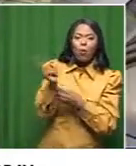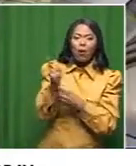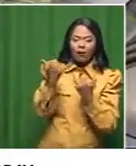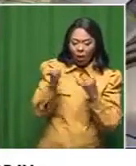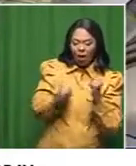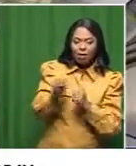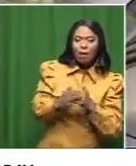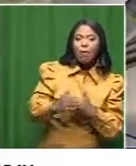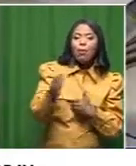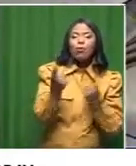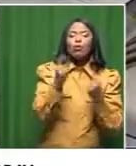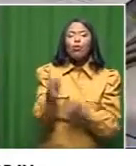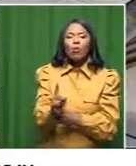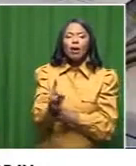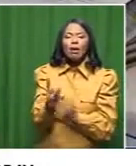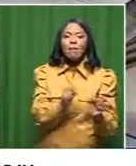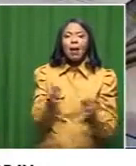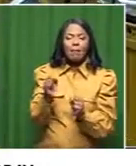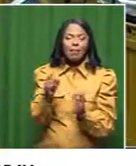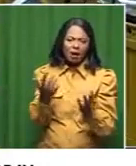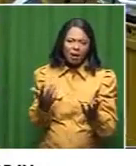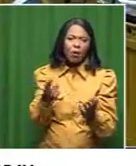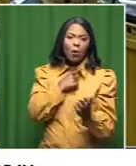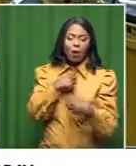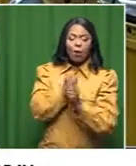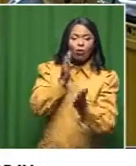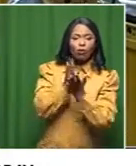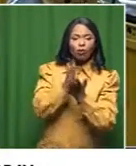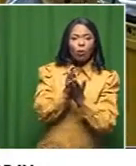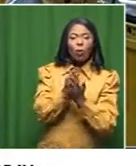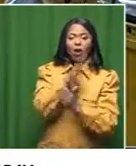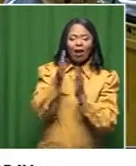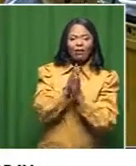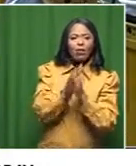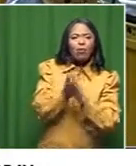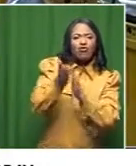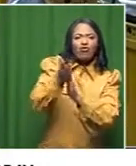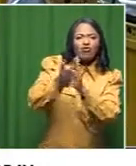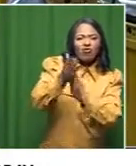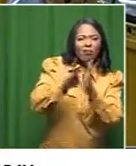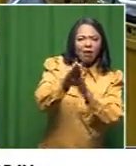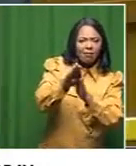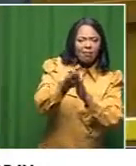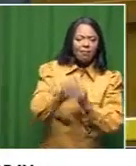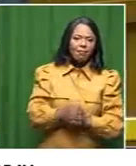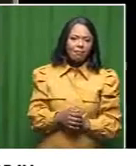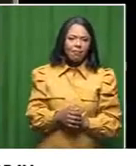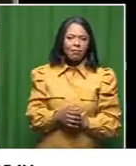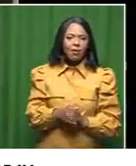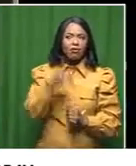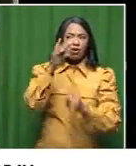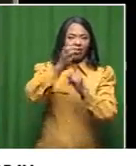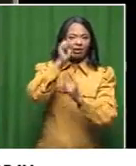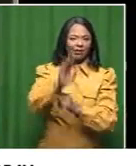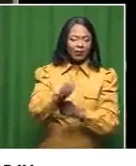to be to make sure that these things are progressed to their fruition. And